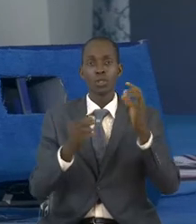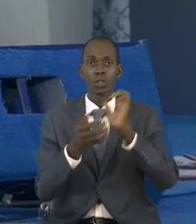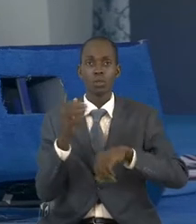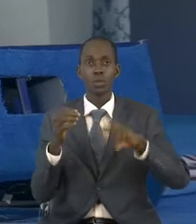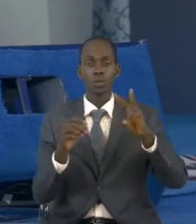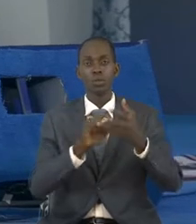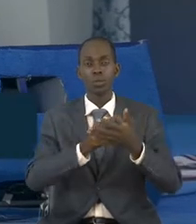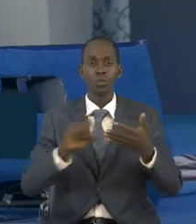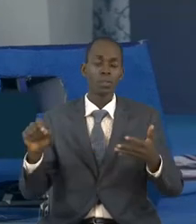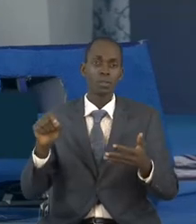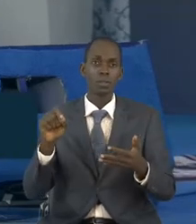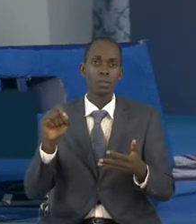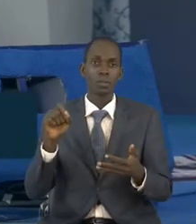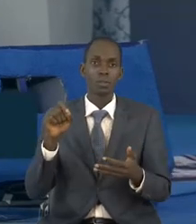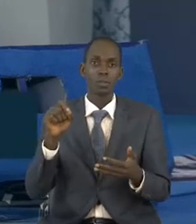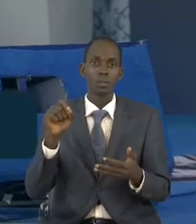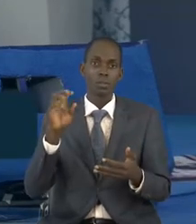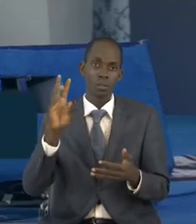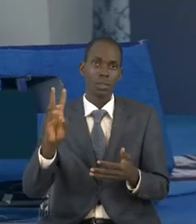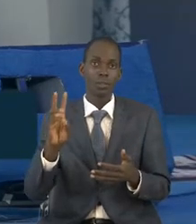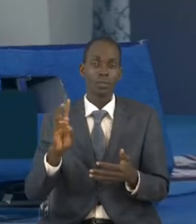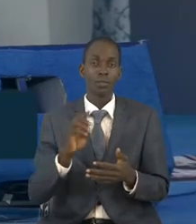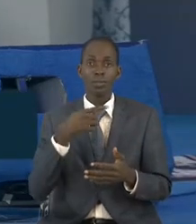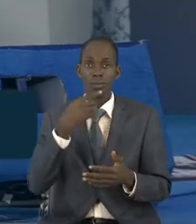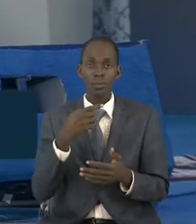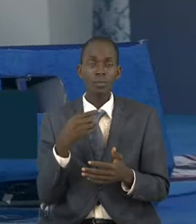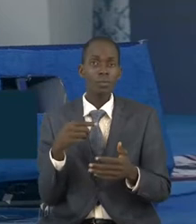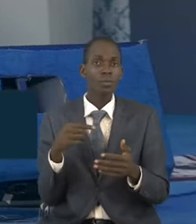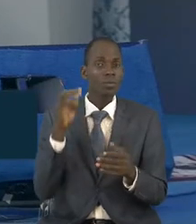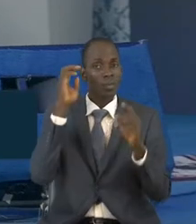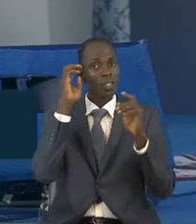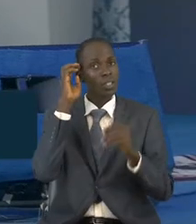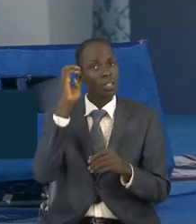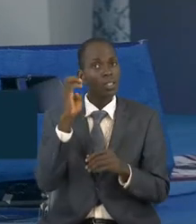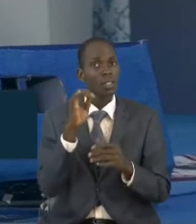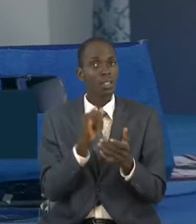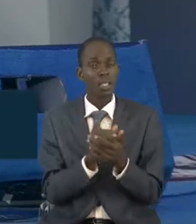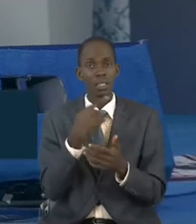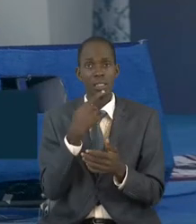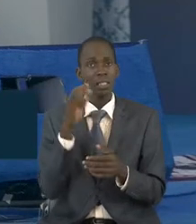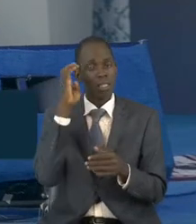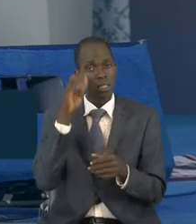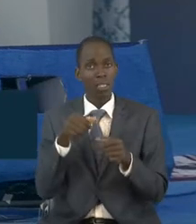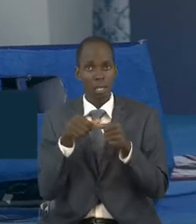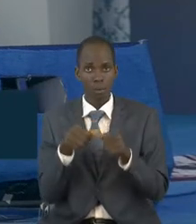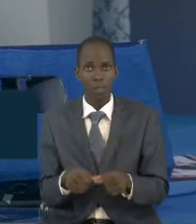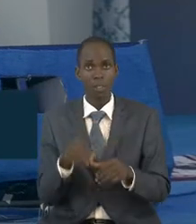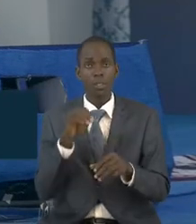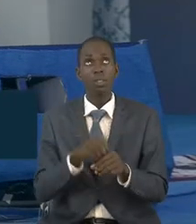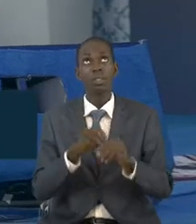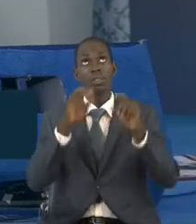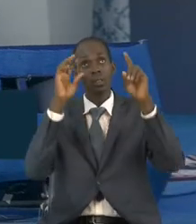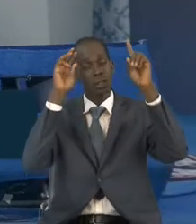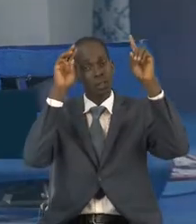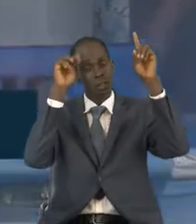says, this to us, he that saith, he abideth in him. He's going